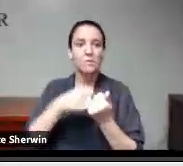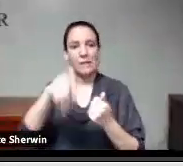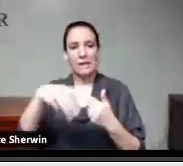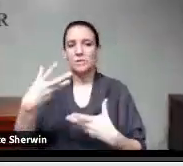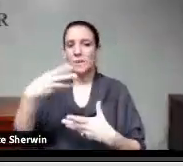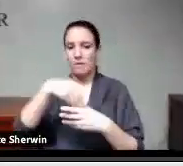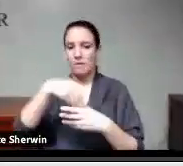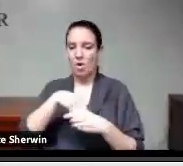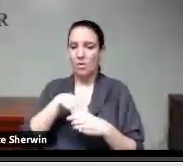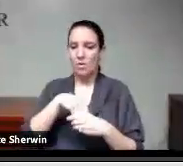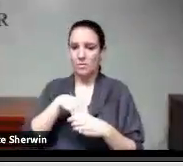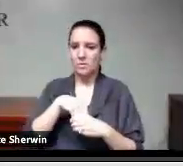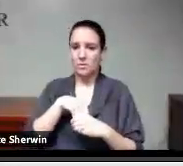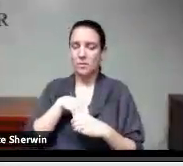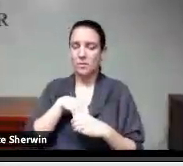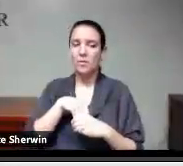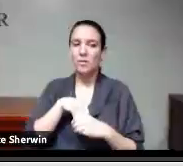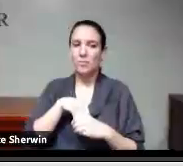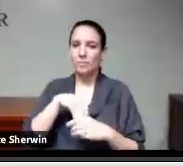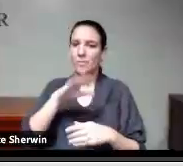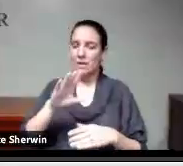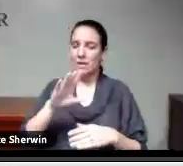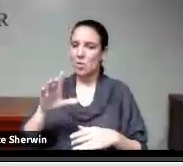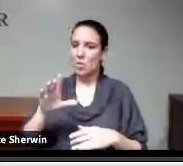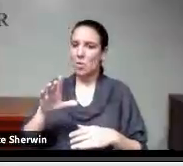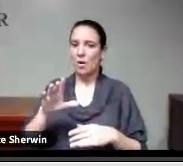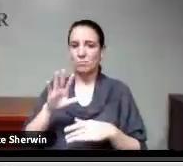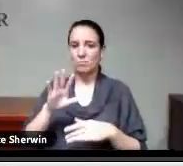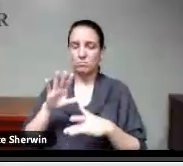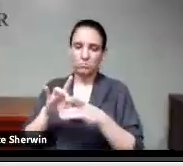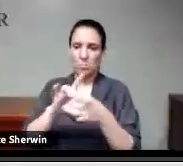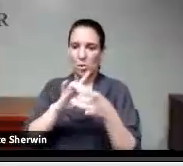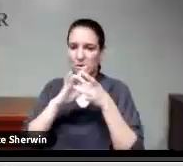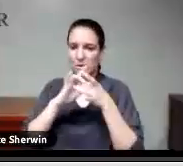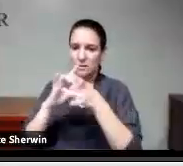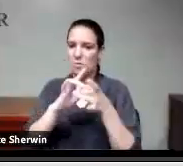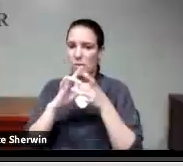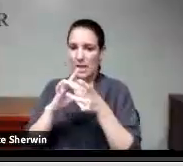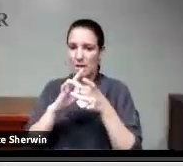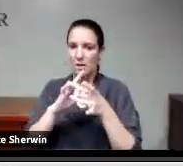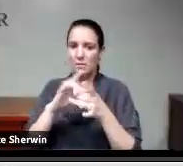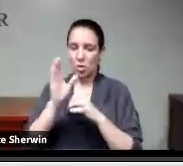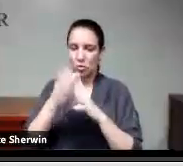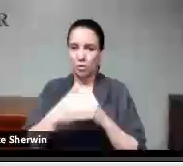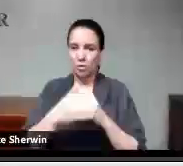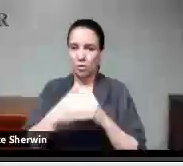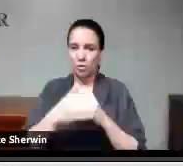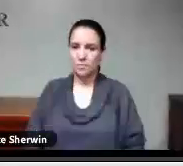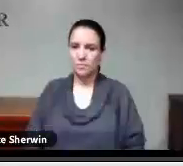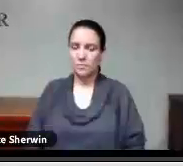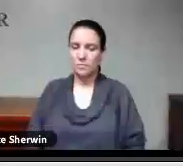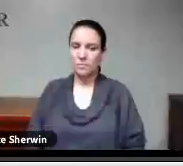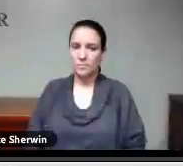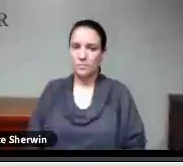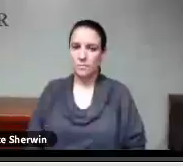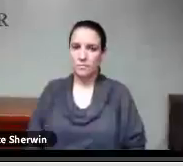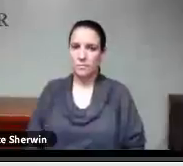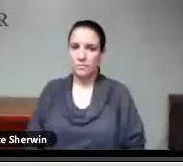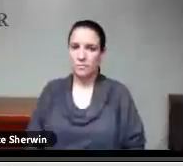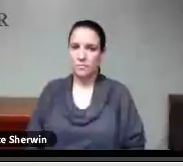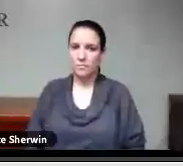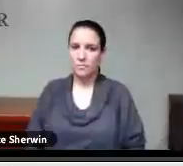overall organizational culture and strategy. And so they have to be something that are understood and